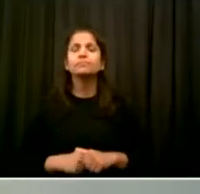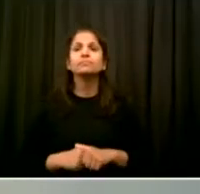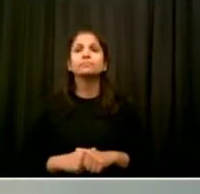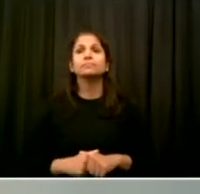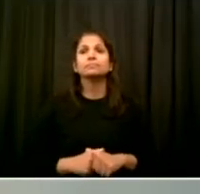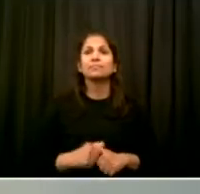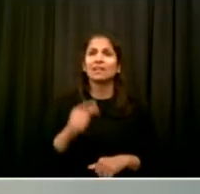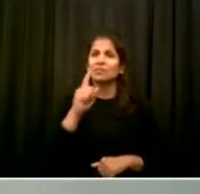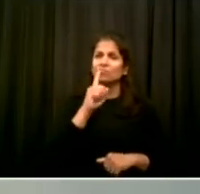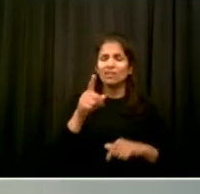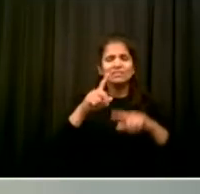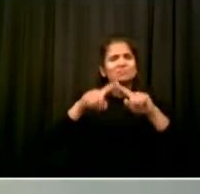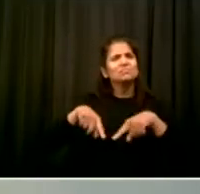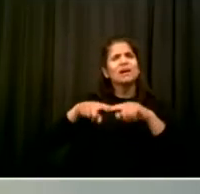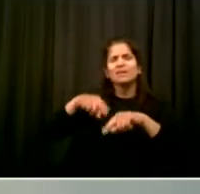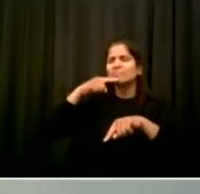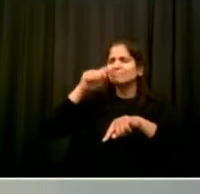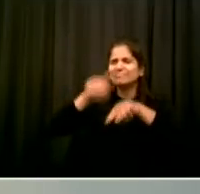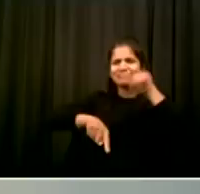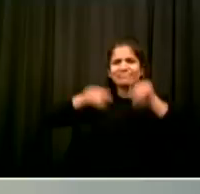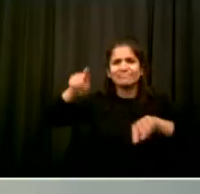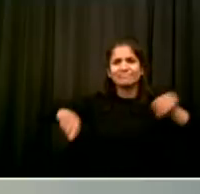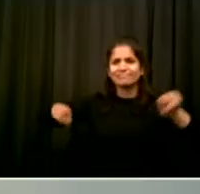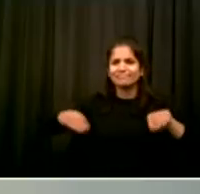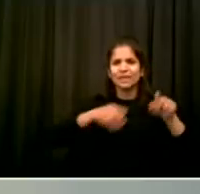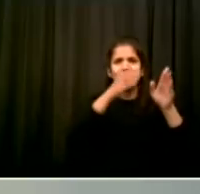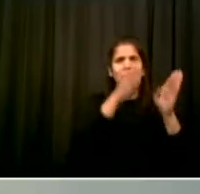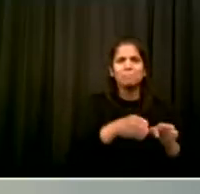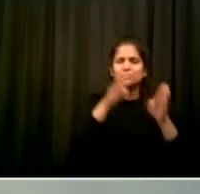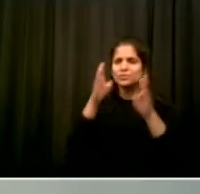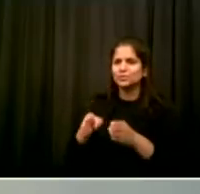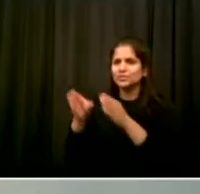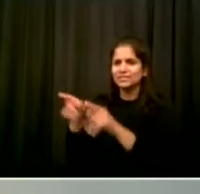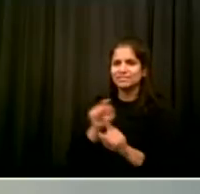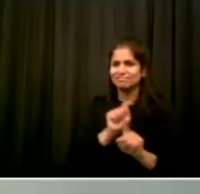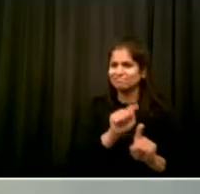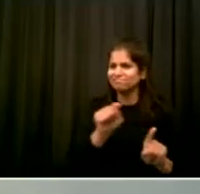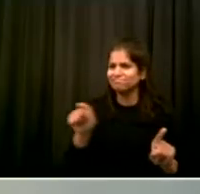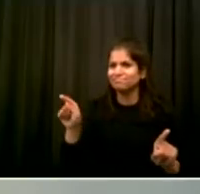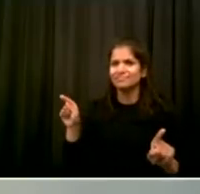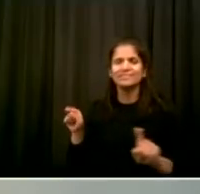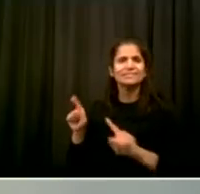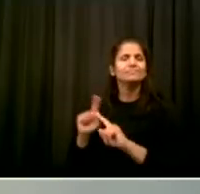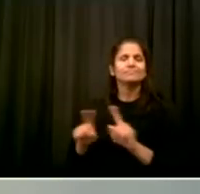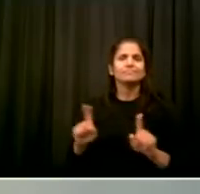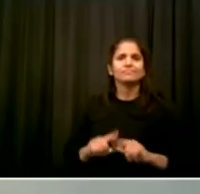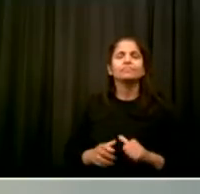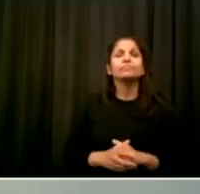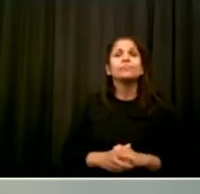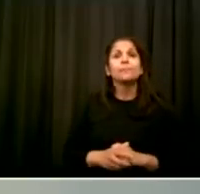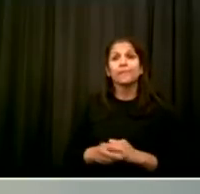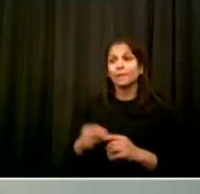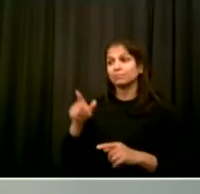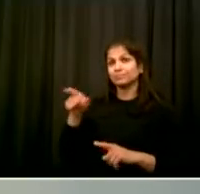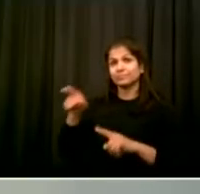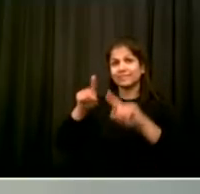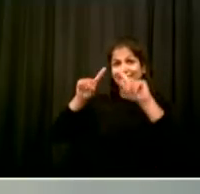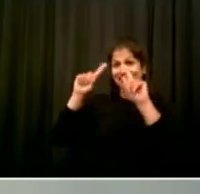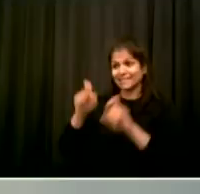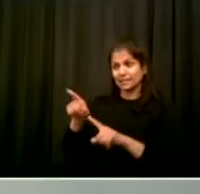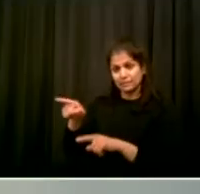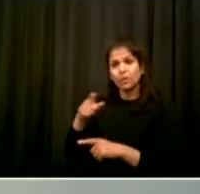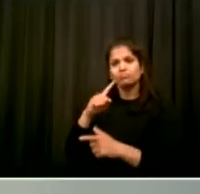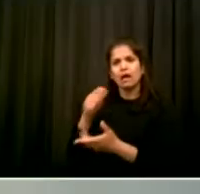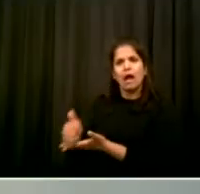patient has COVID. And the test is very useful, but it's true that if they're very likely to